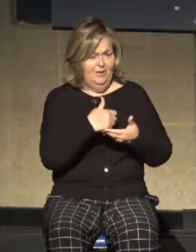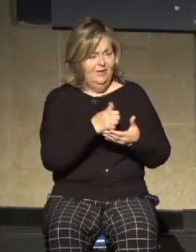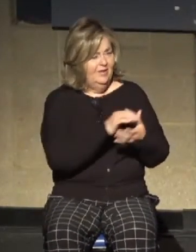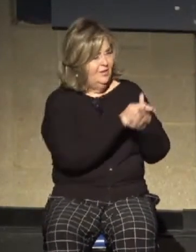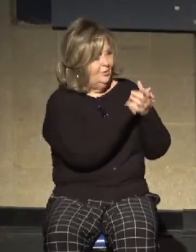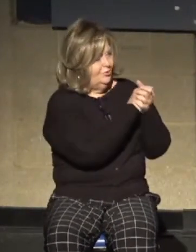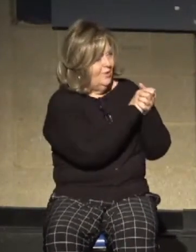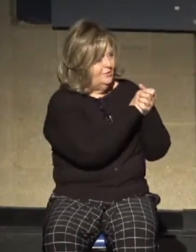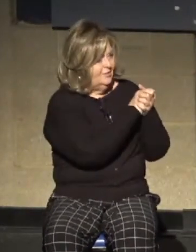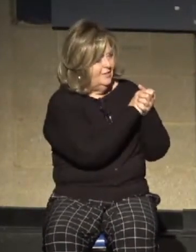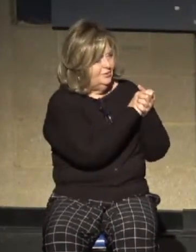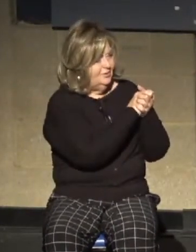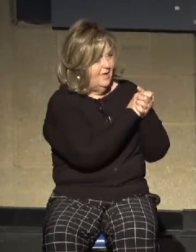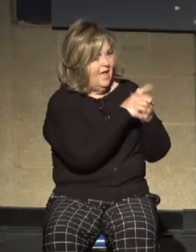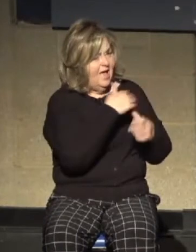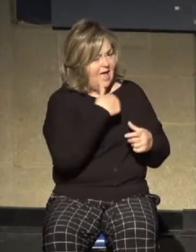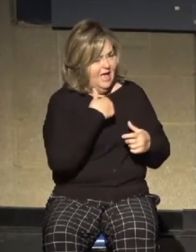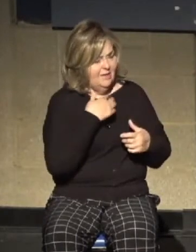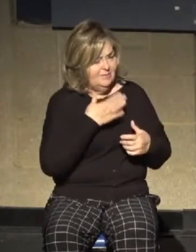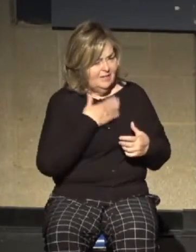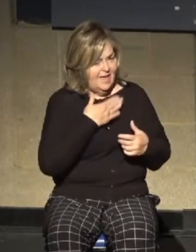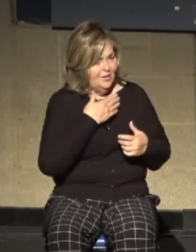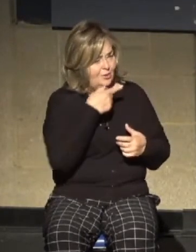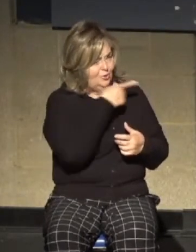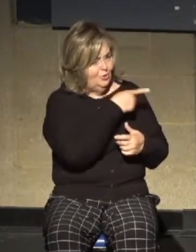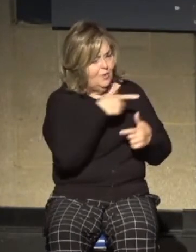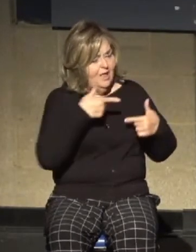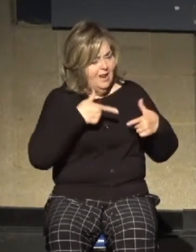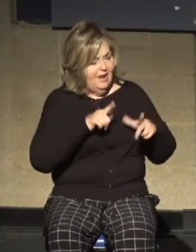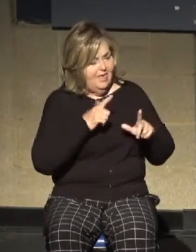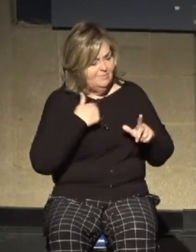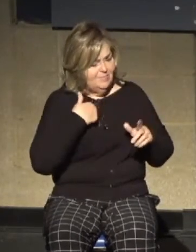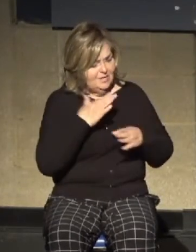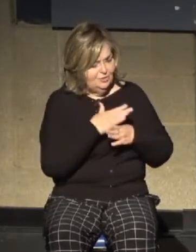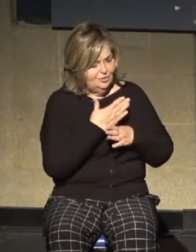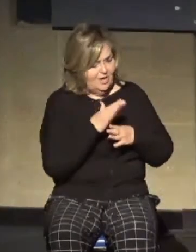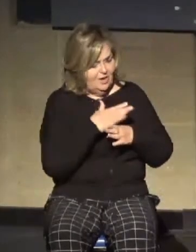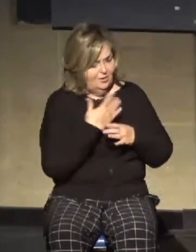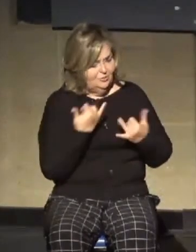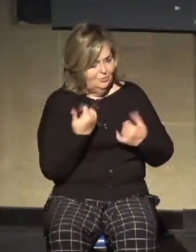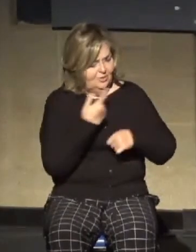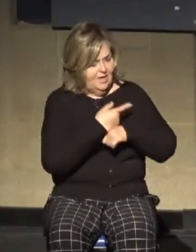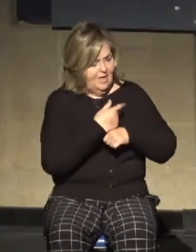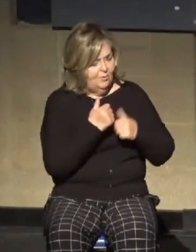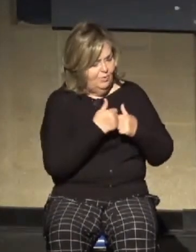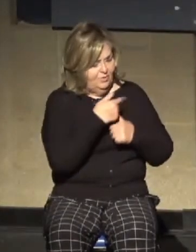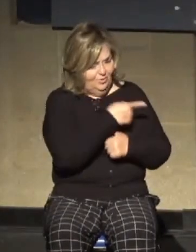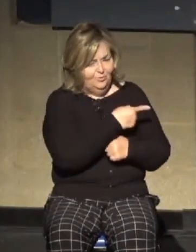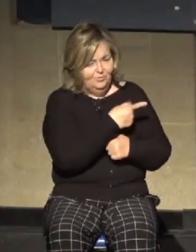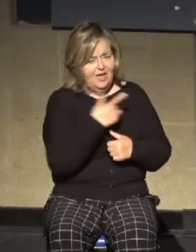Congratulations, graduates. I am so glad that you let me share your day with you. It really is an honor.